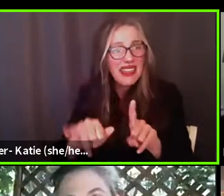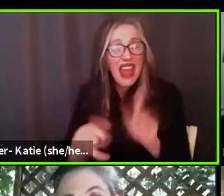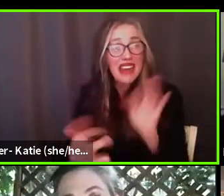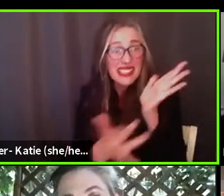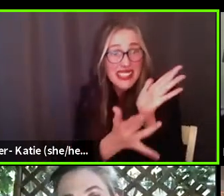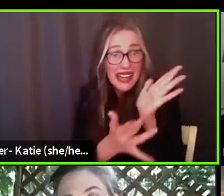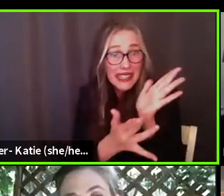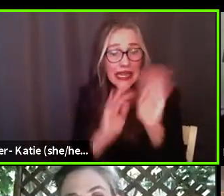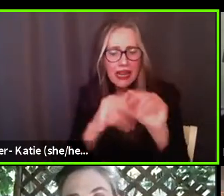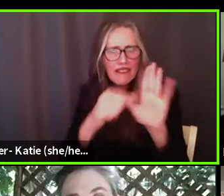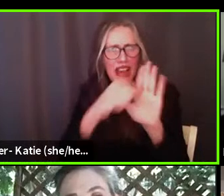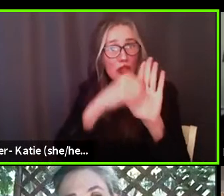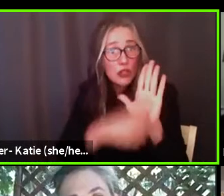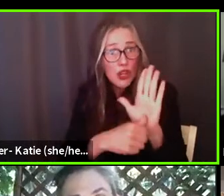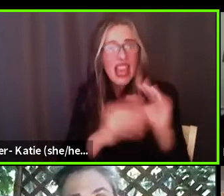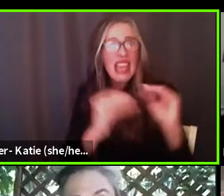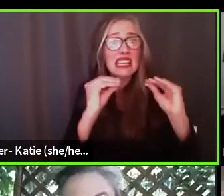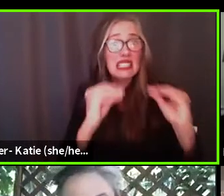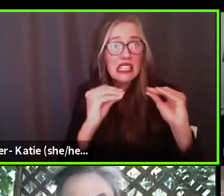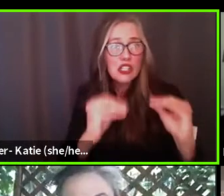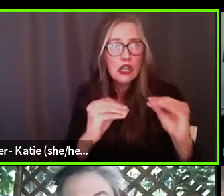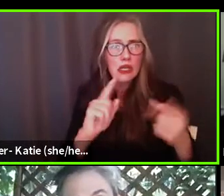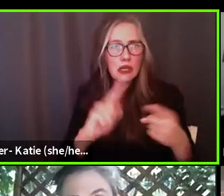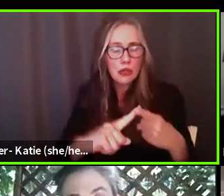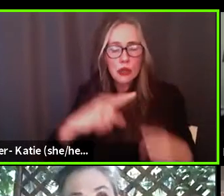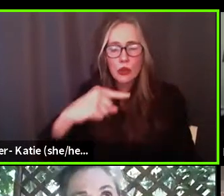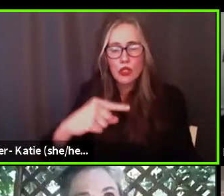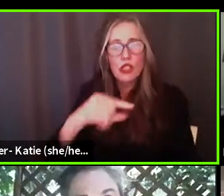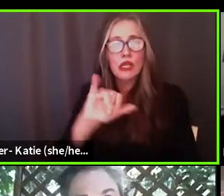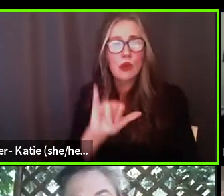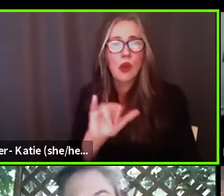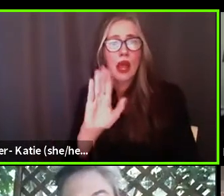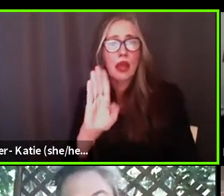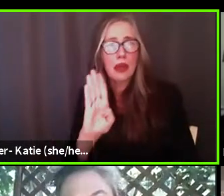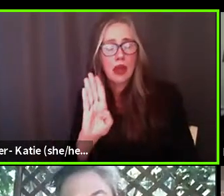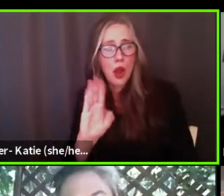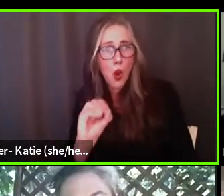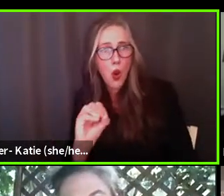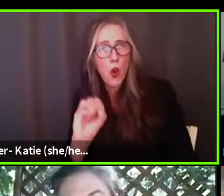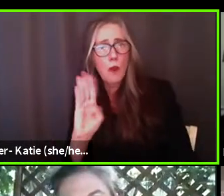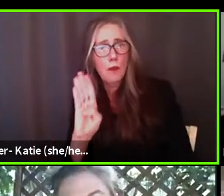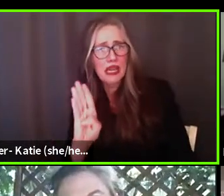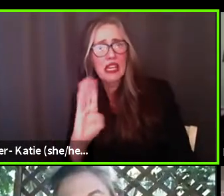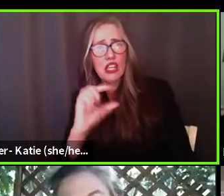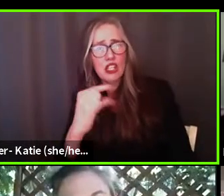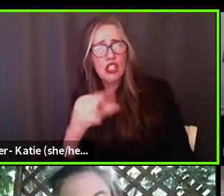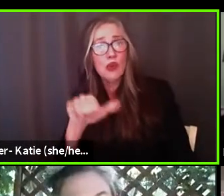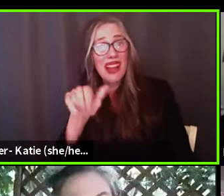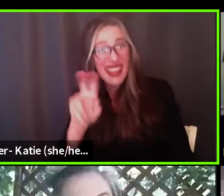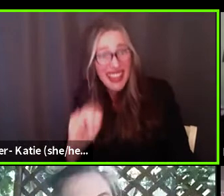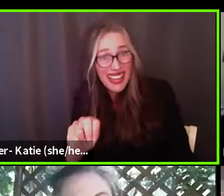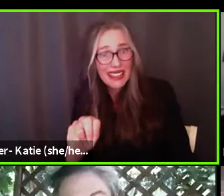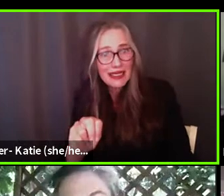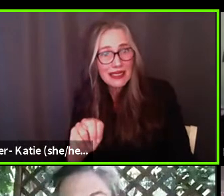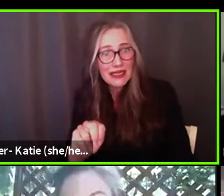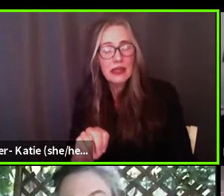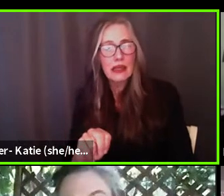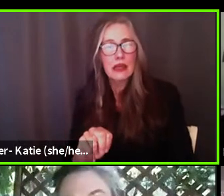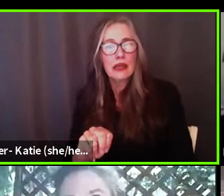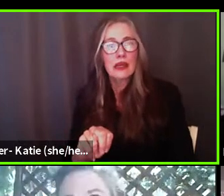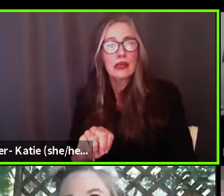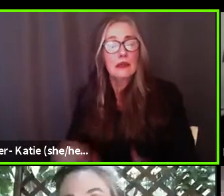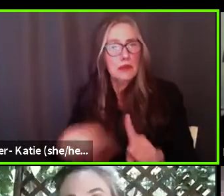residents and then also more broadly at medical schools over the last few months is that i've seen a